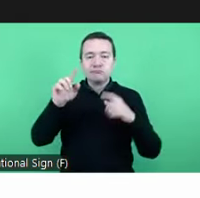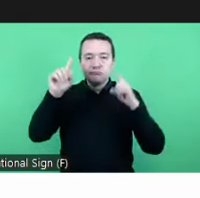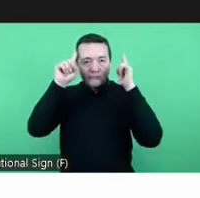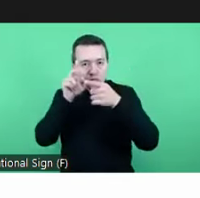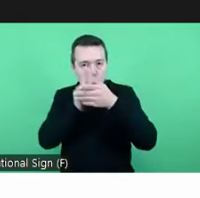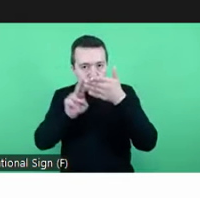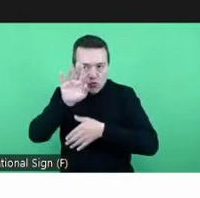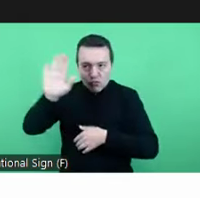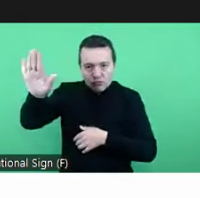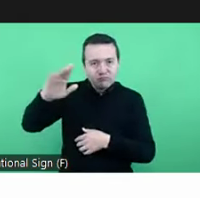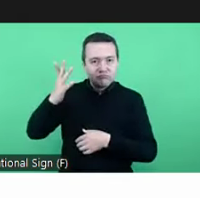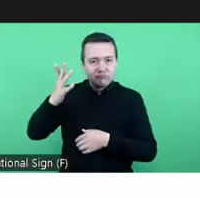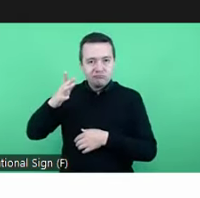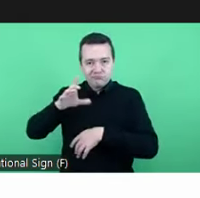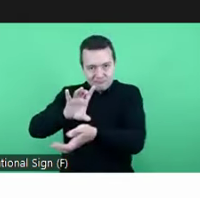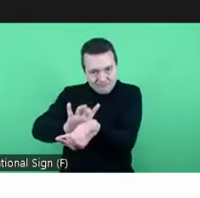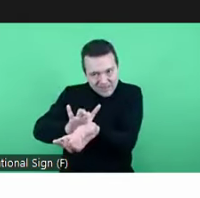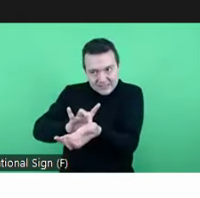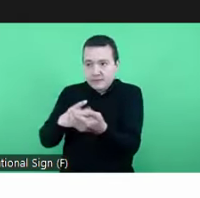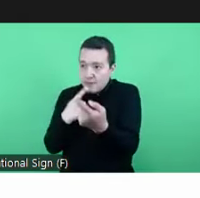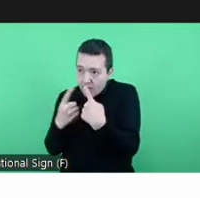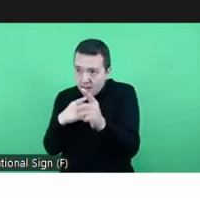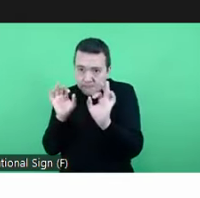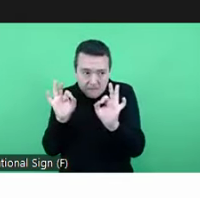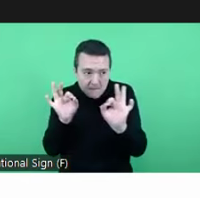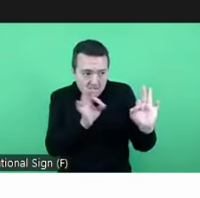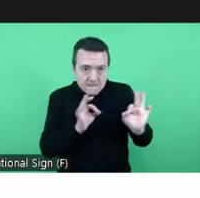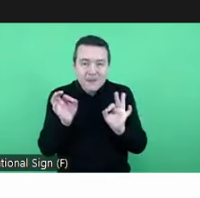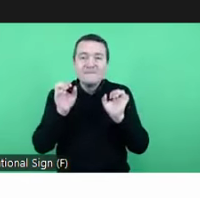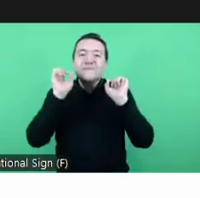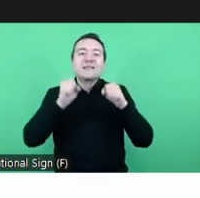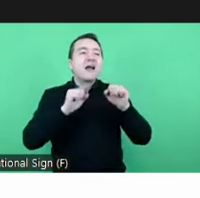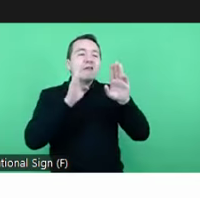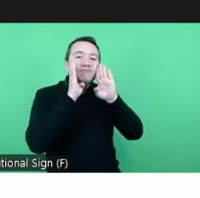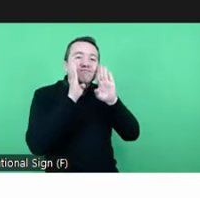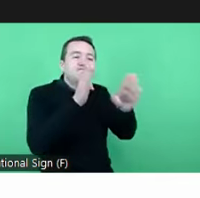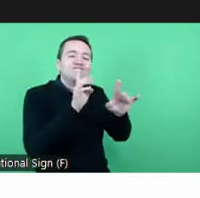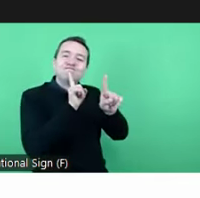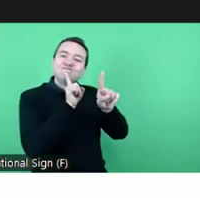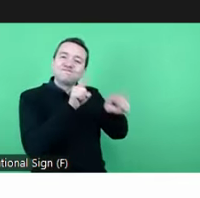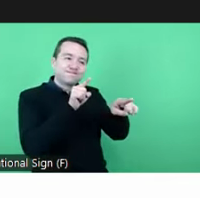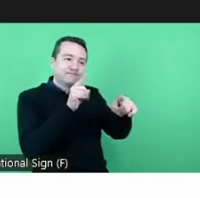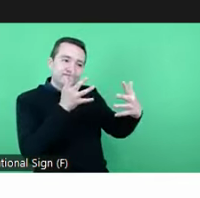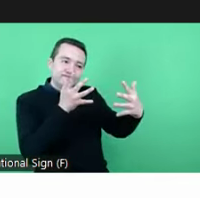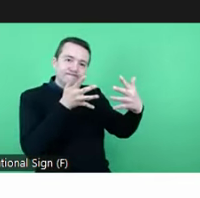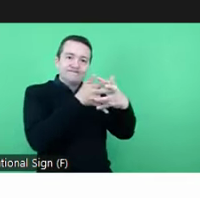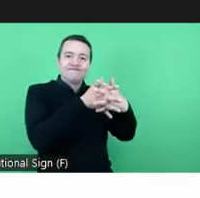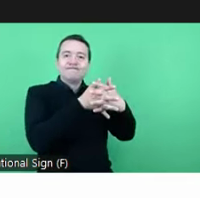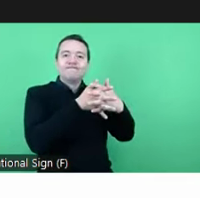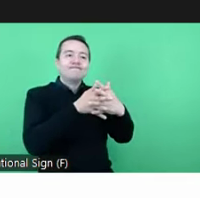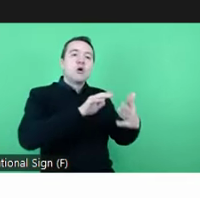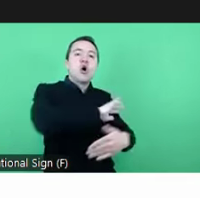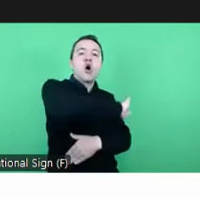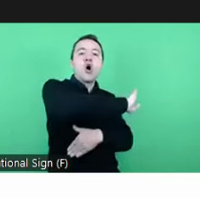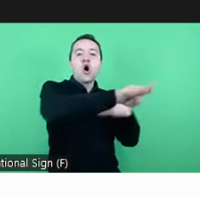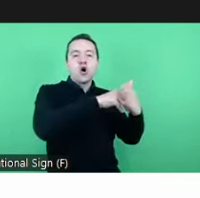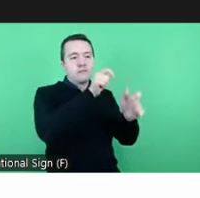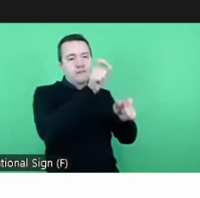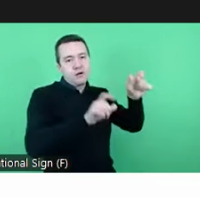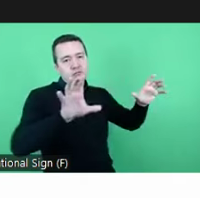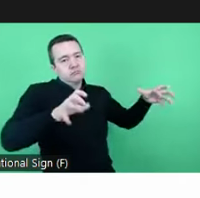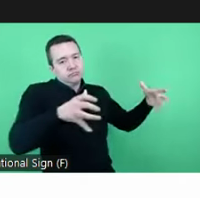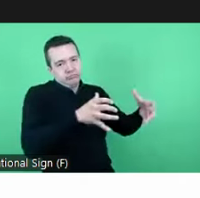de medicine, fortalecer estas respuestas sanitarias with the goal colectivas of strengthening these y de collective reducir health gasto de solutions bolsillo and to reduce